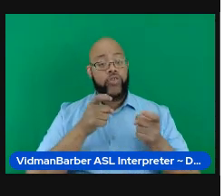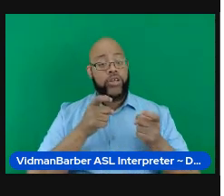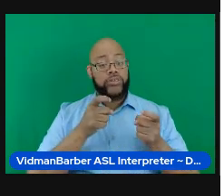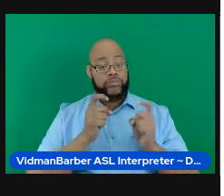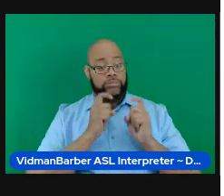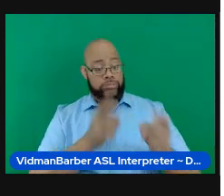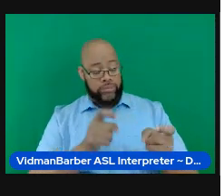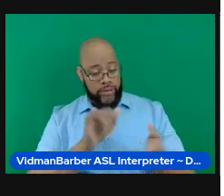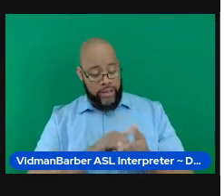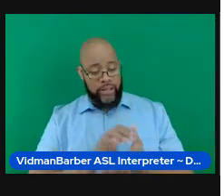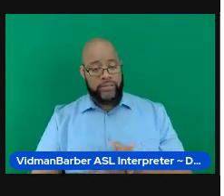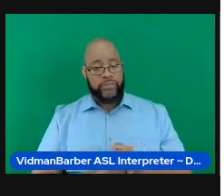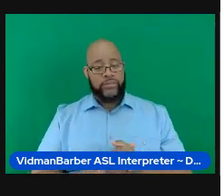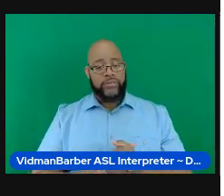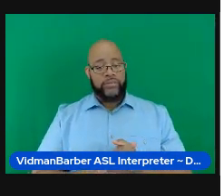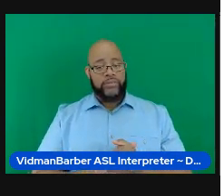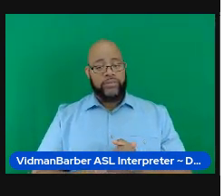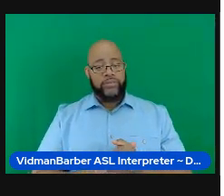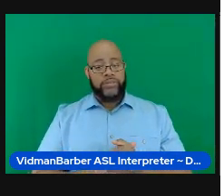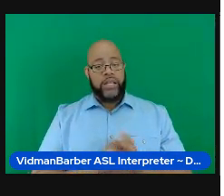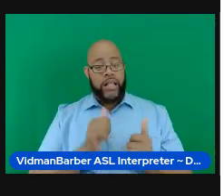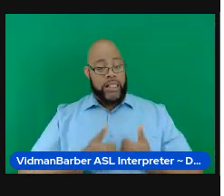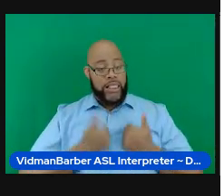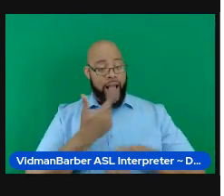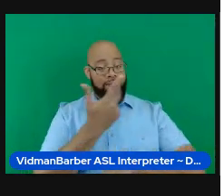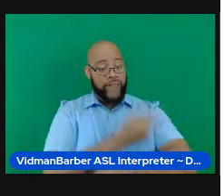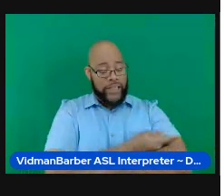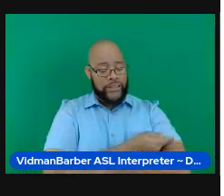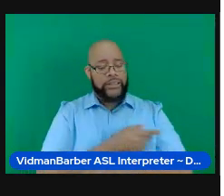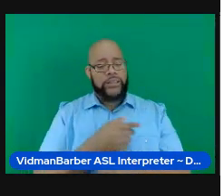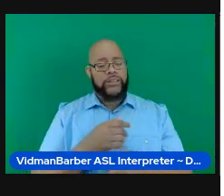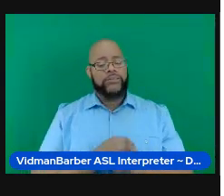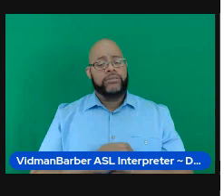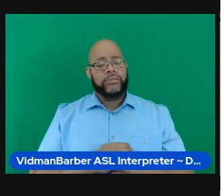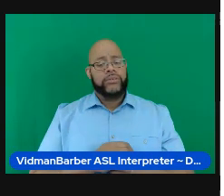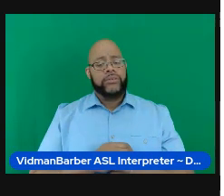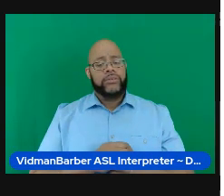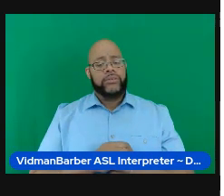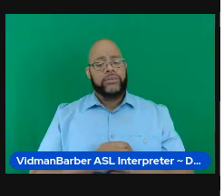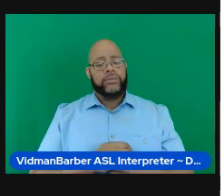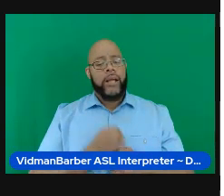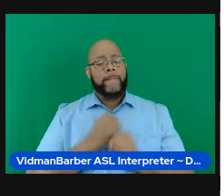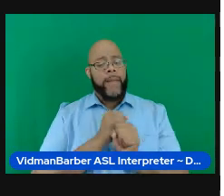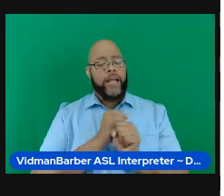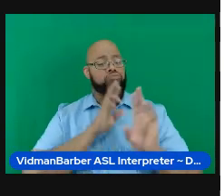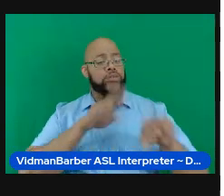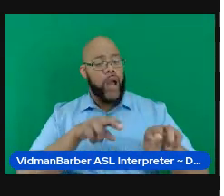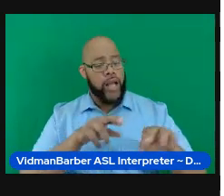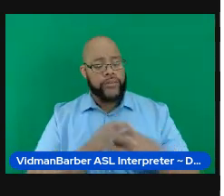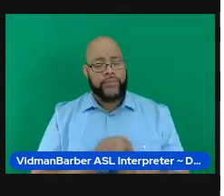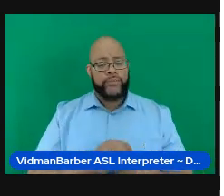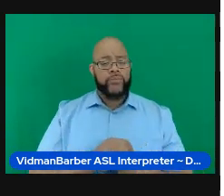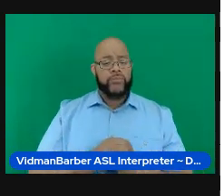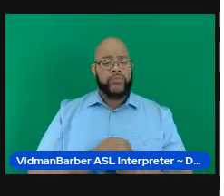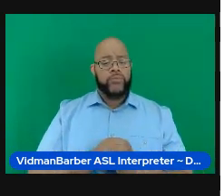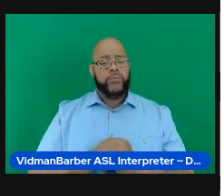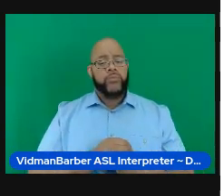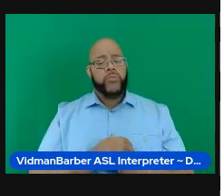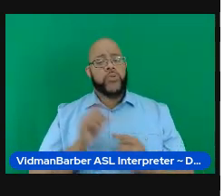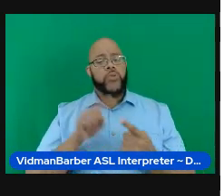dead or attenuated live vaccine induces an immune response towards